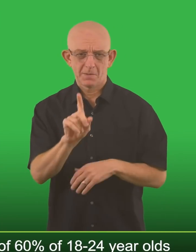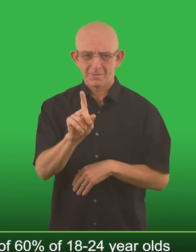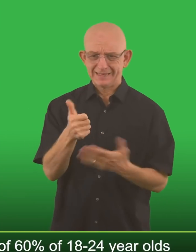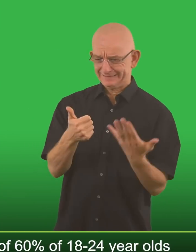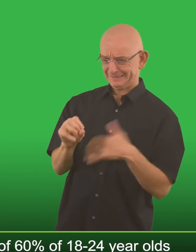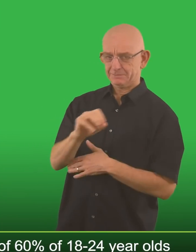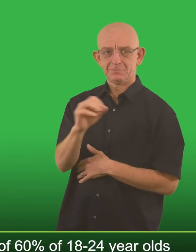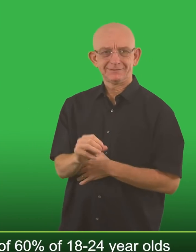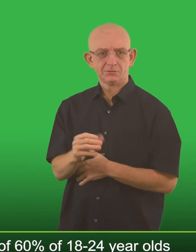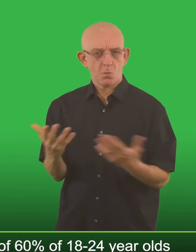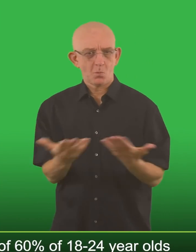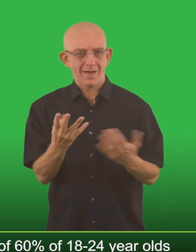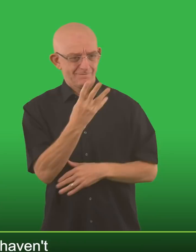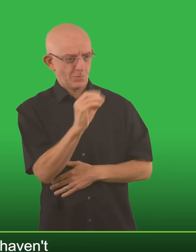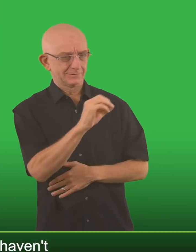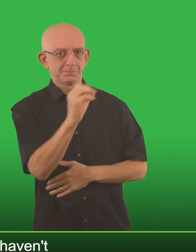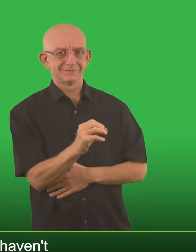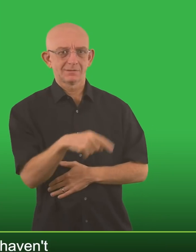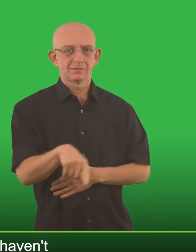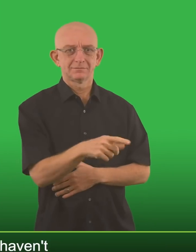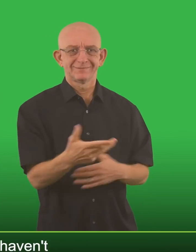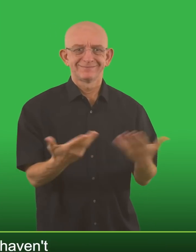the opportunity of having their COVID jab. That's great